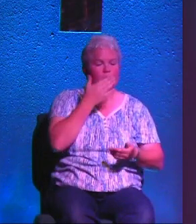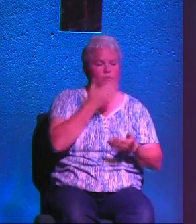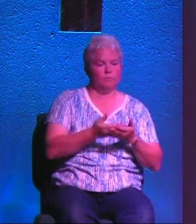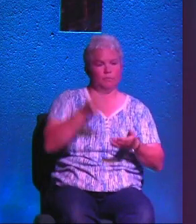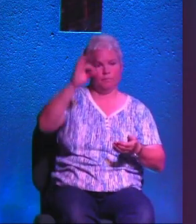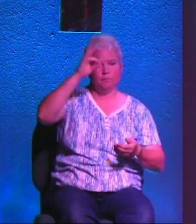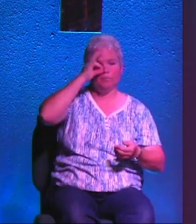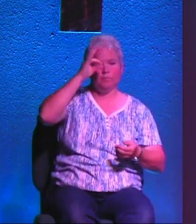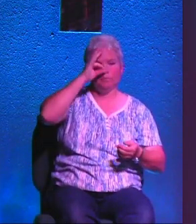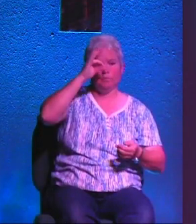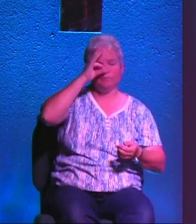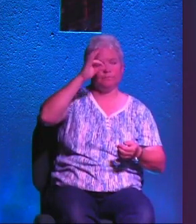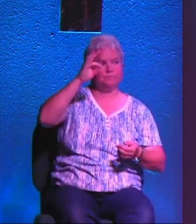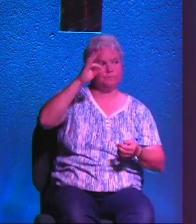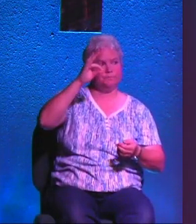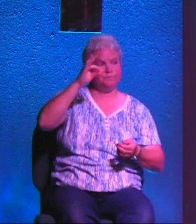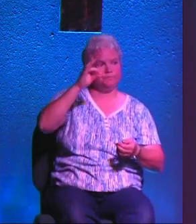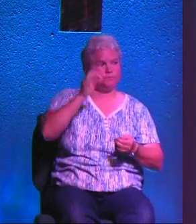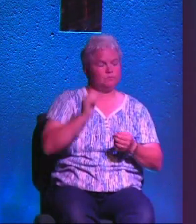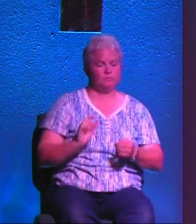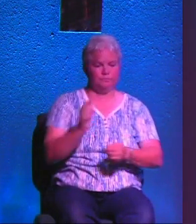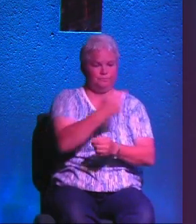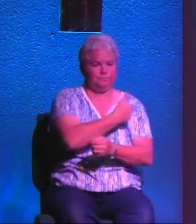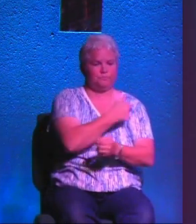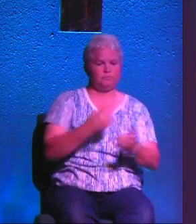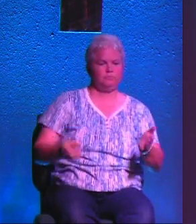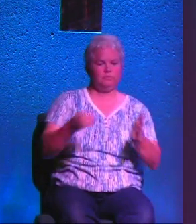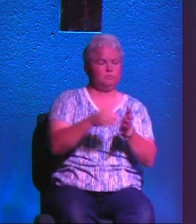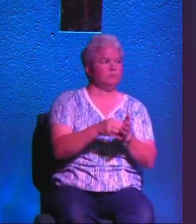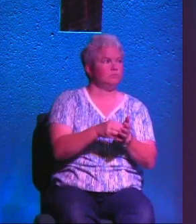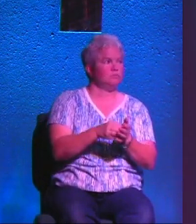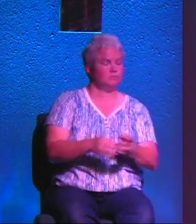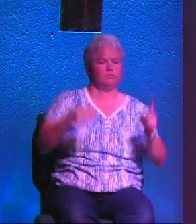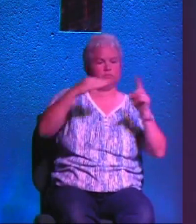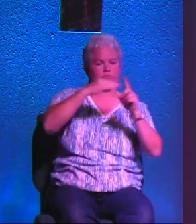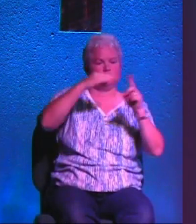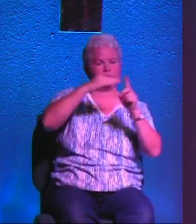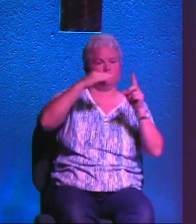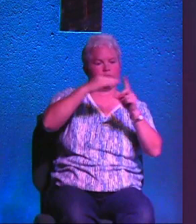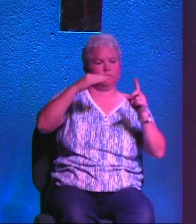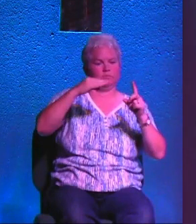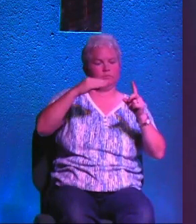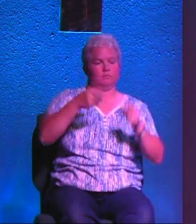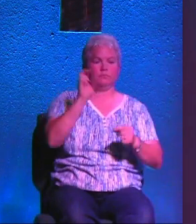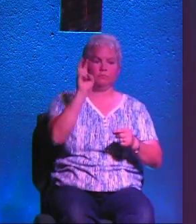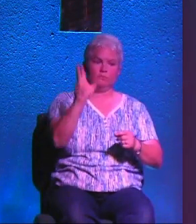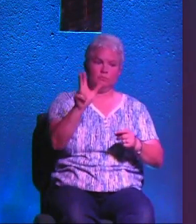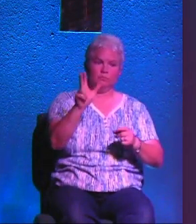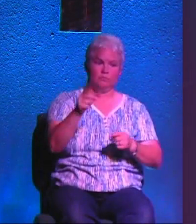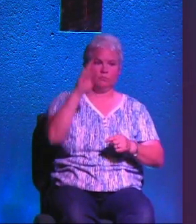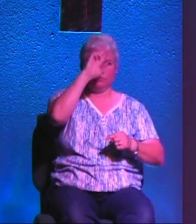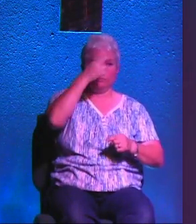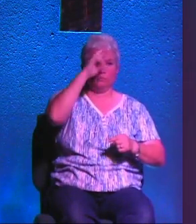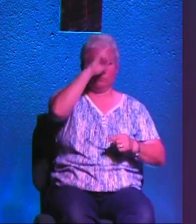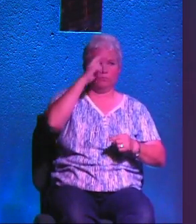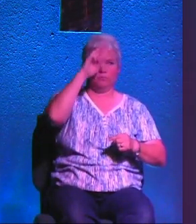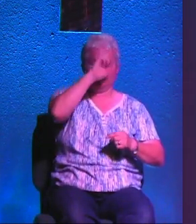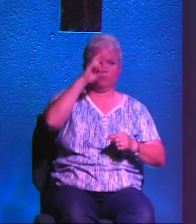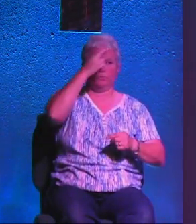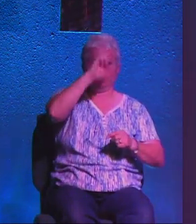very fruitful to us. Once again, let's be reminded of the reasons, the three reasons that Paul